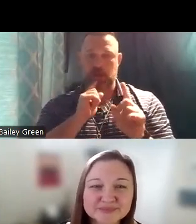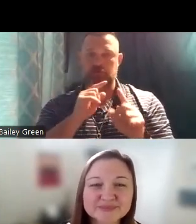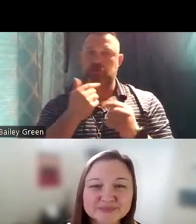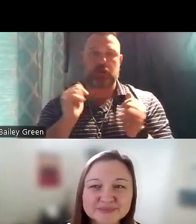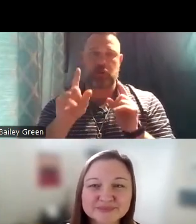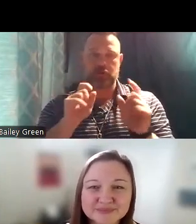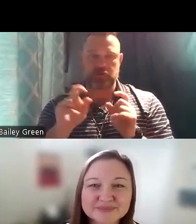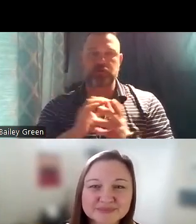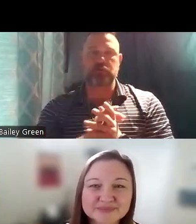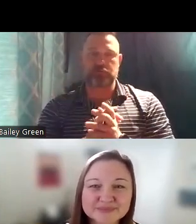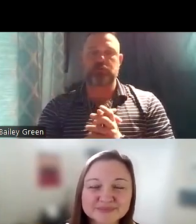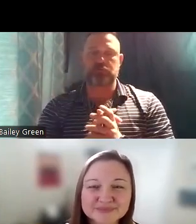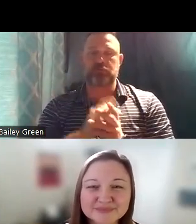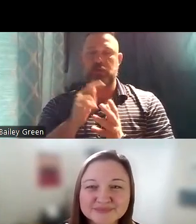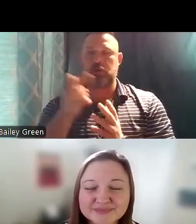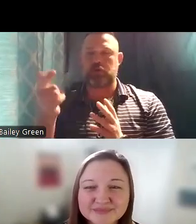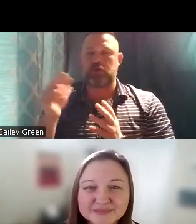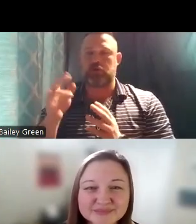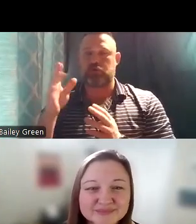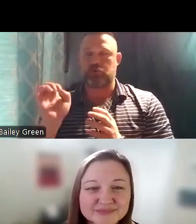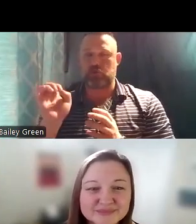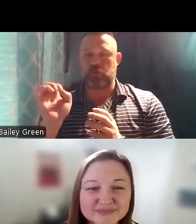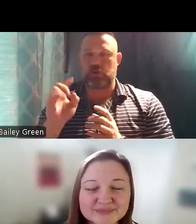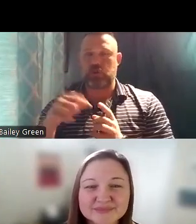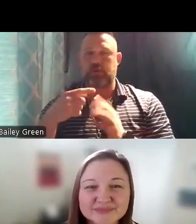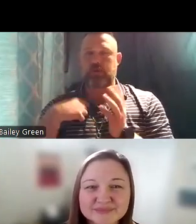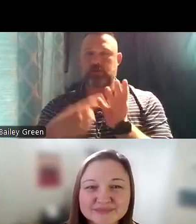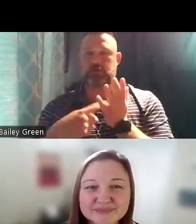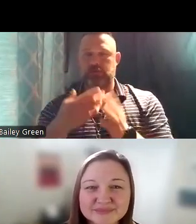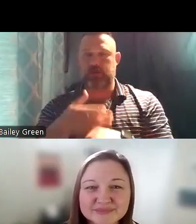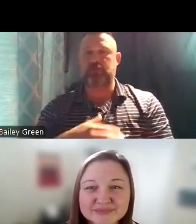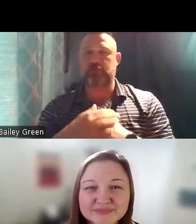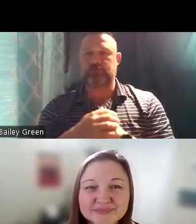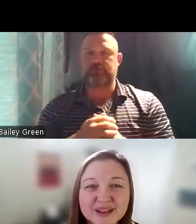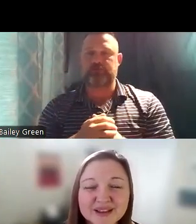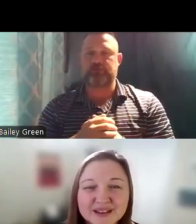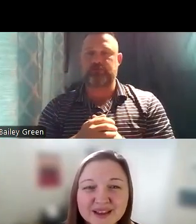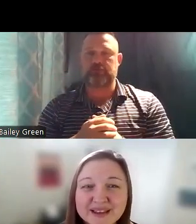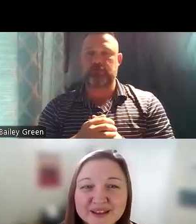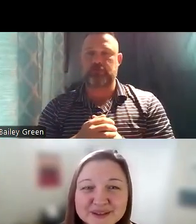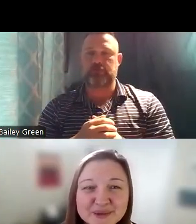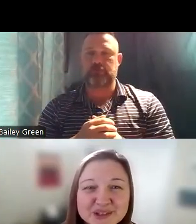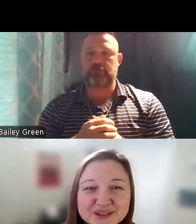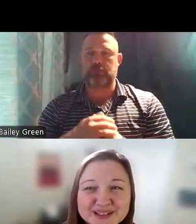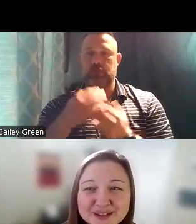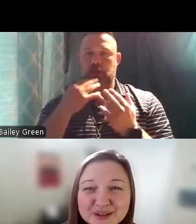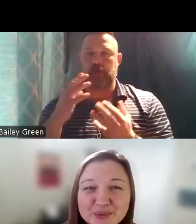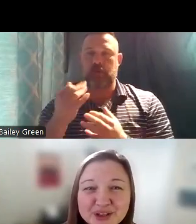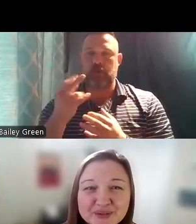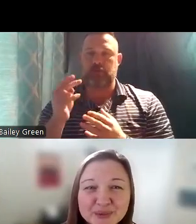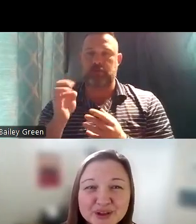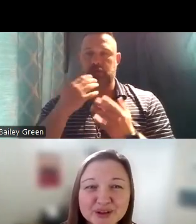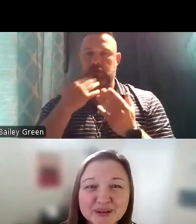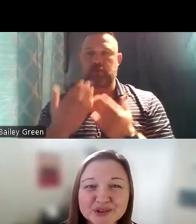may have. So I'm going to turn it over to Julie, and then we'll have a discussion afterwards. Thanks. Yeah, thank you so much, Christine. Good